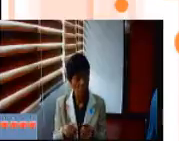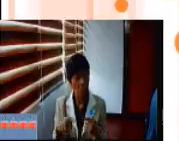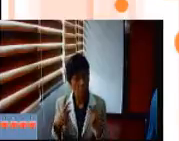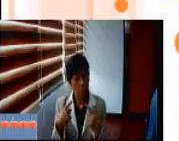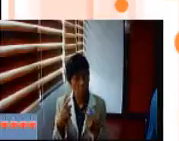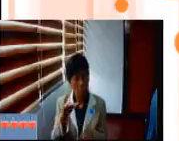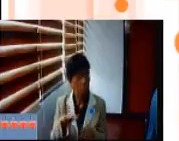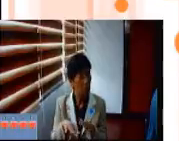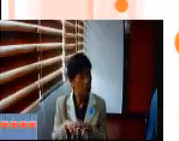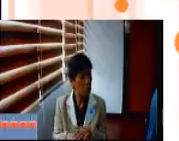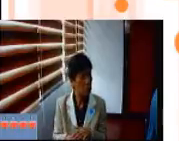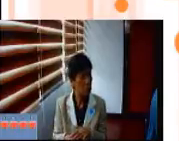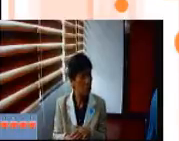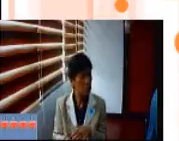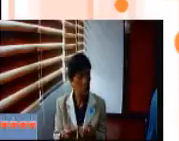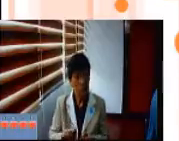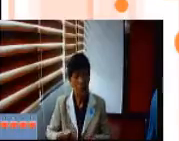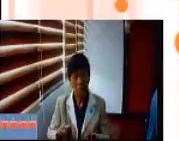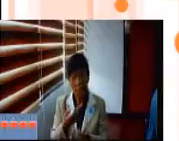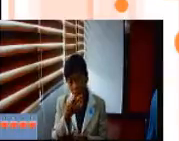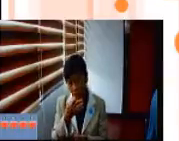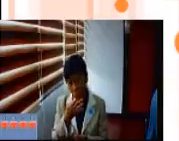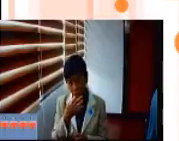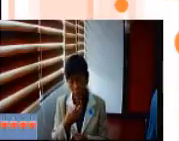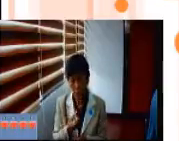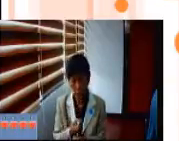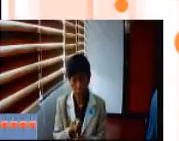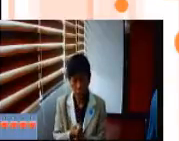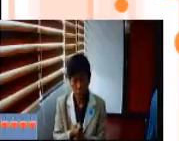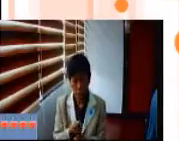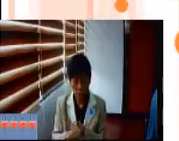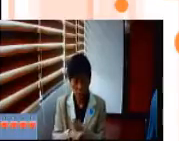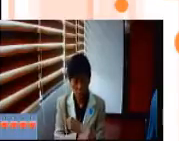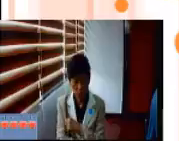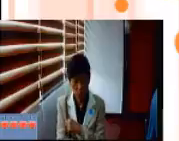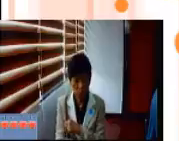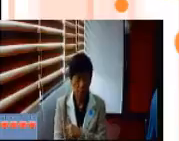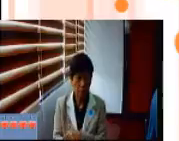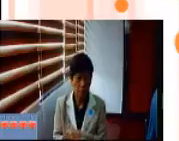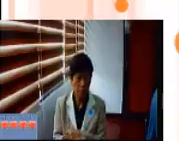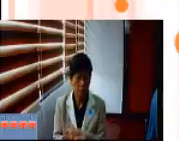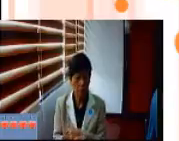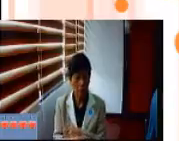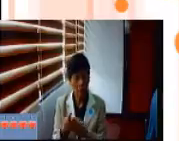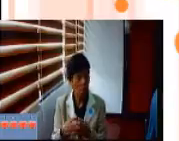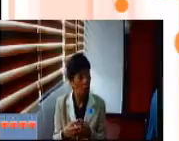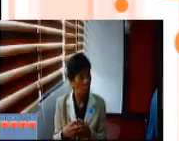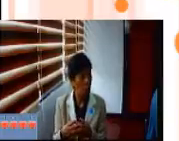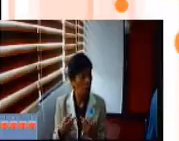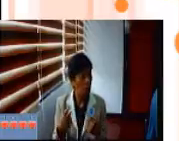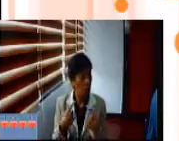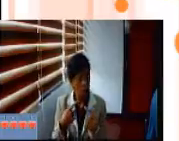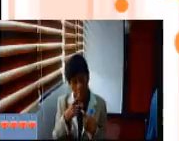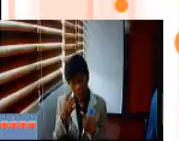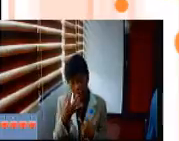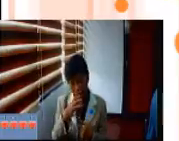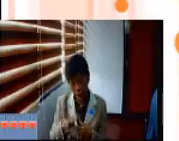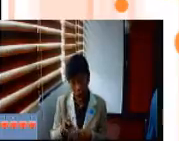available food. Corals, bleaching will occur because of El Nino events dahil nga mainit po ang